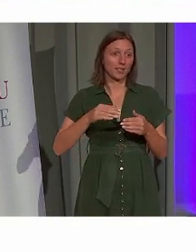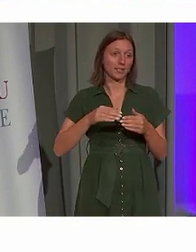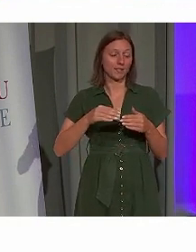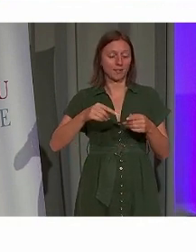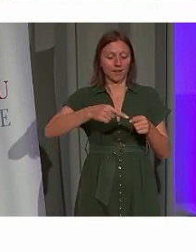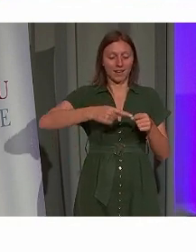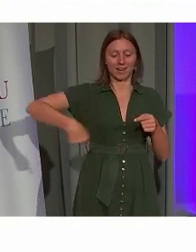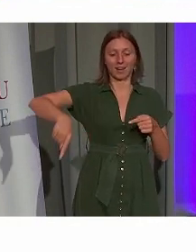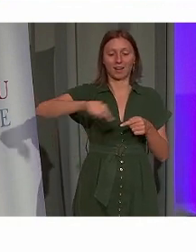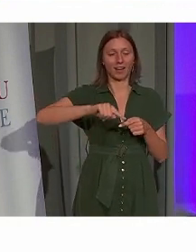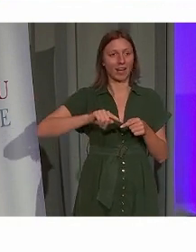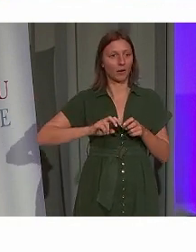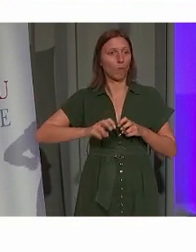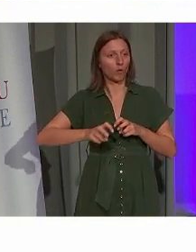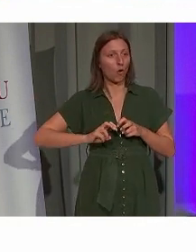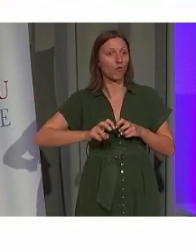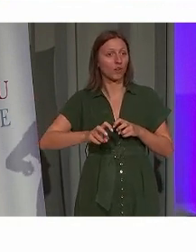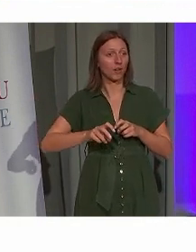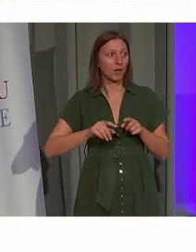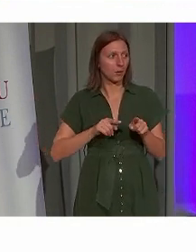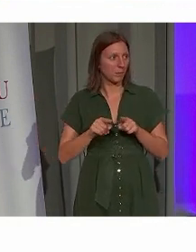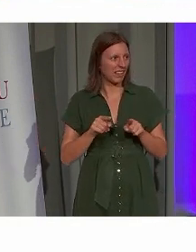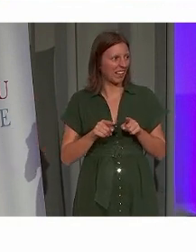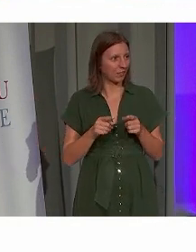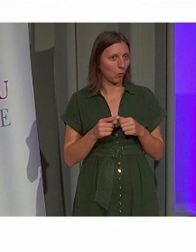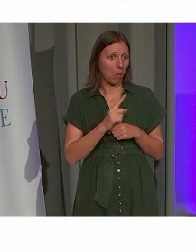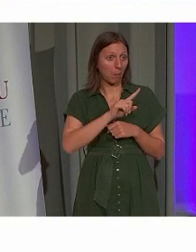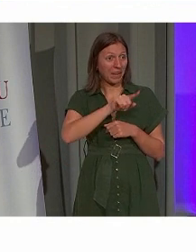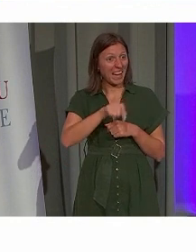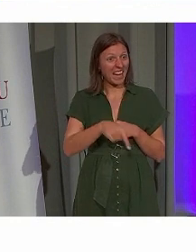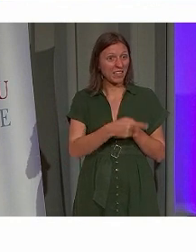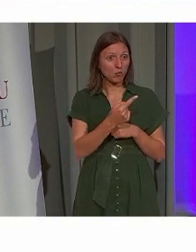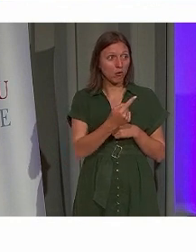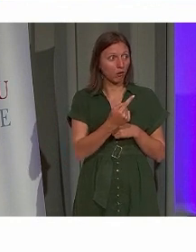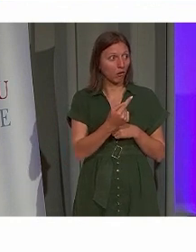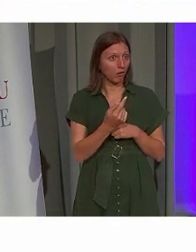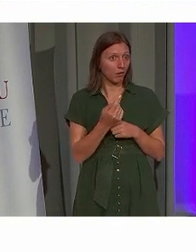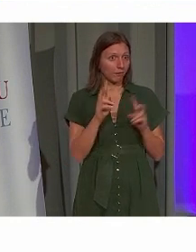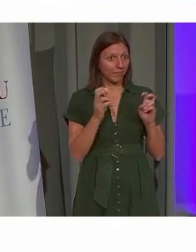saw, we counted that there passed